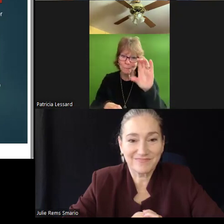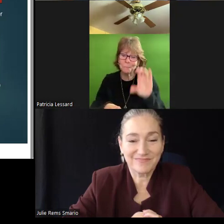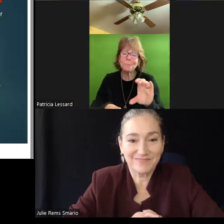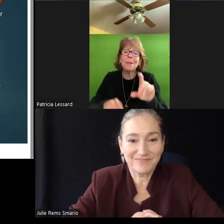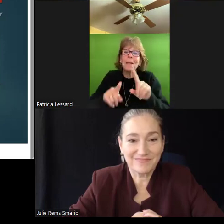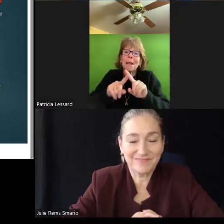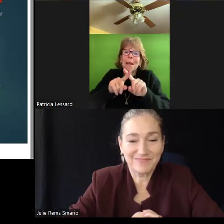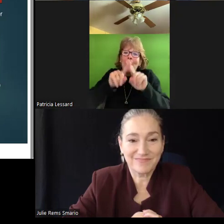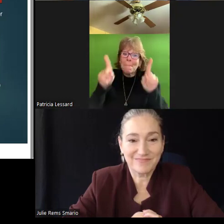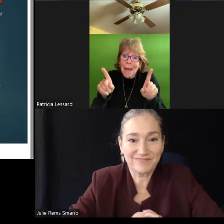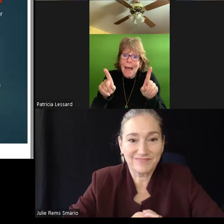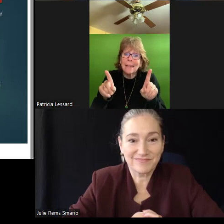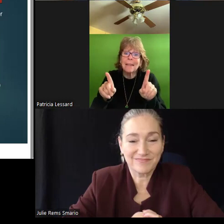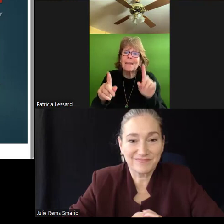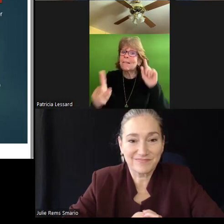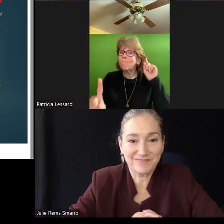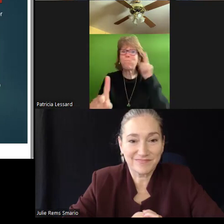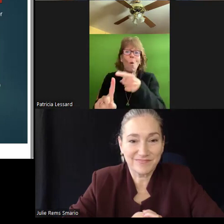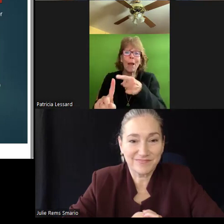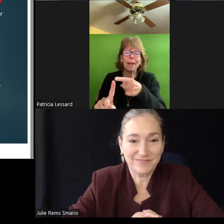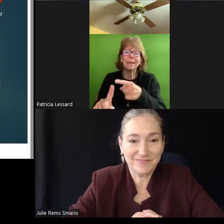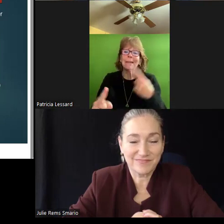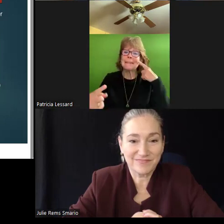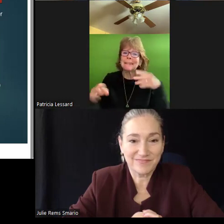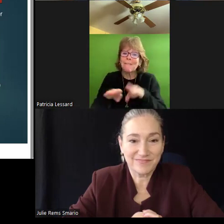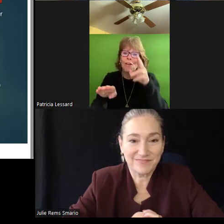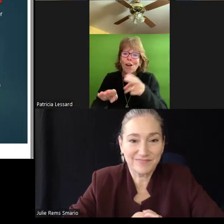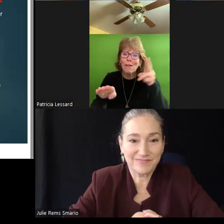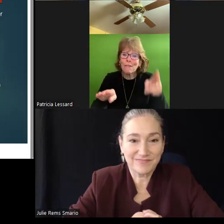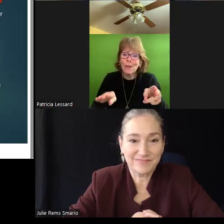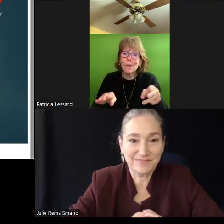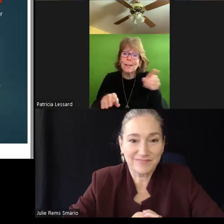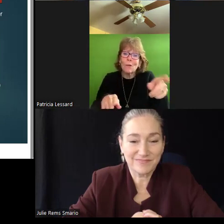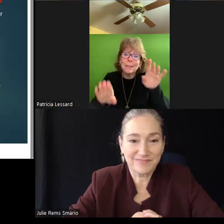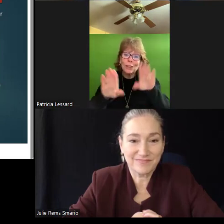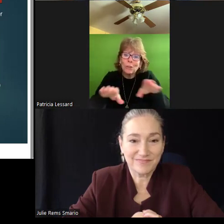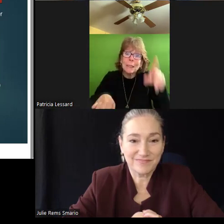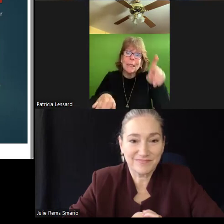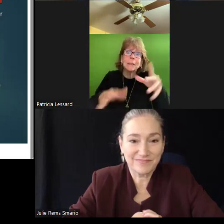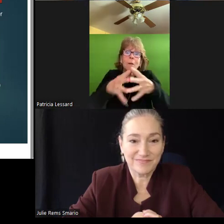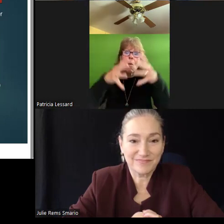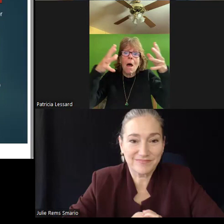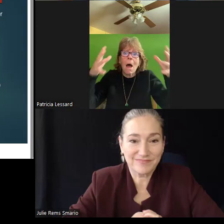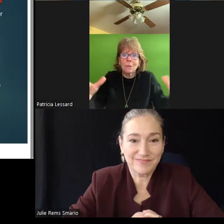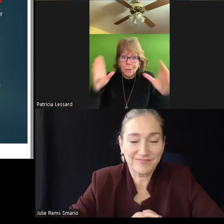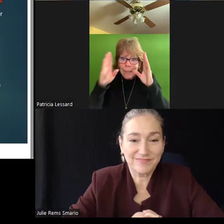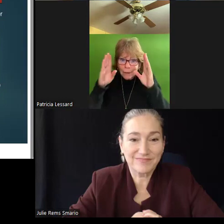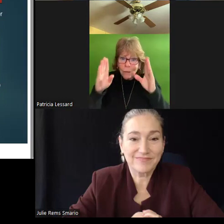really needs a lot of attention. And I really hope that this policy gets put to good use in clinical